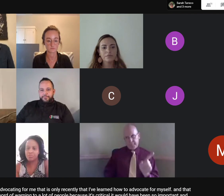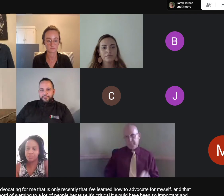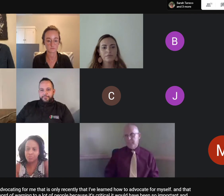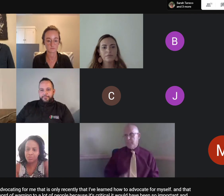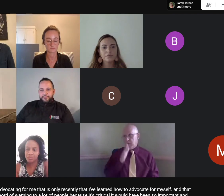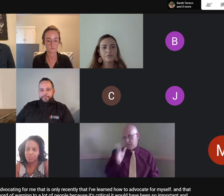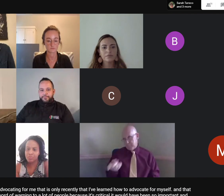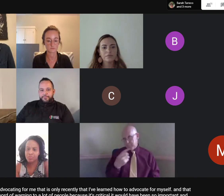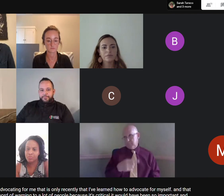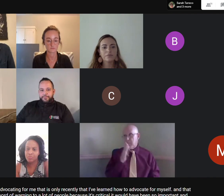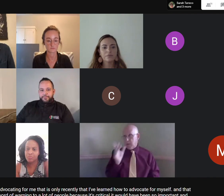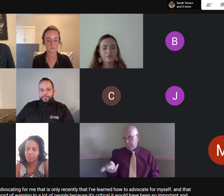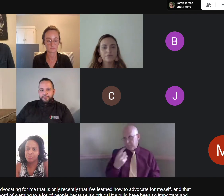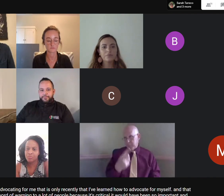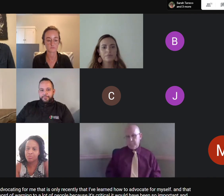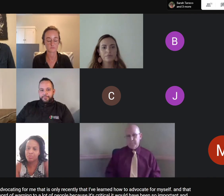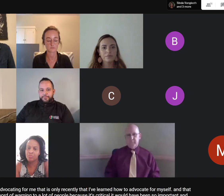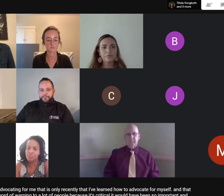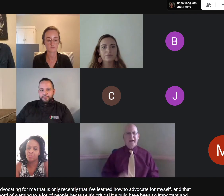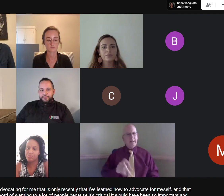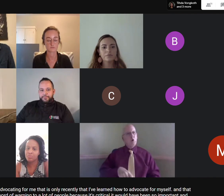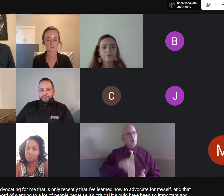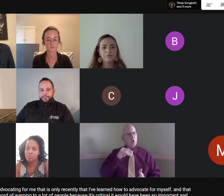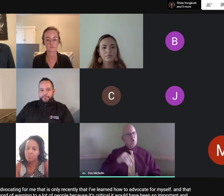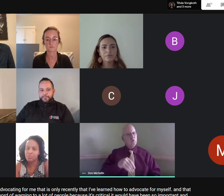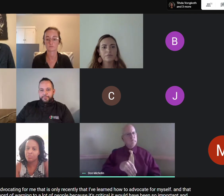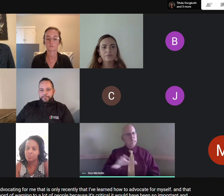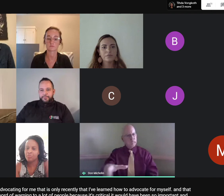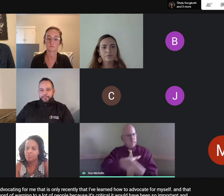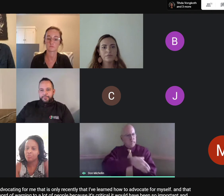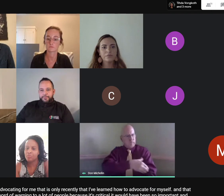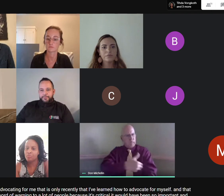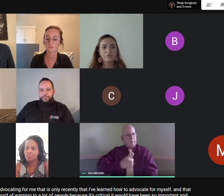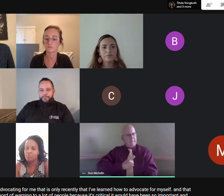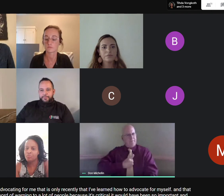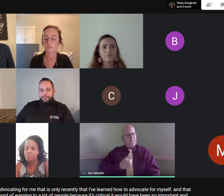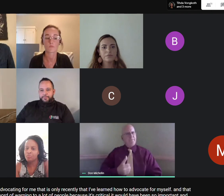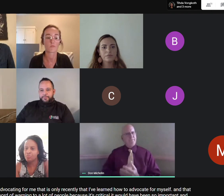always advocating for someone. So anyway,